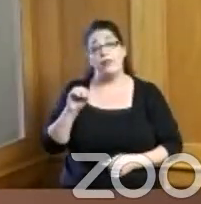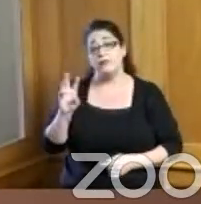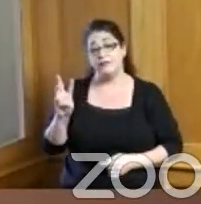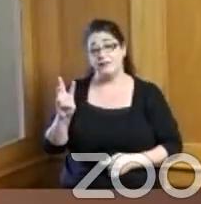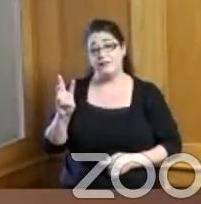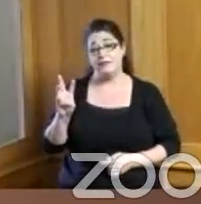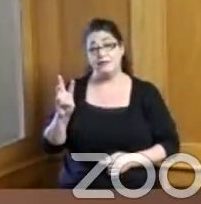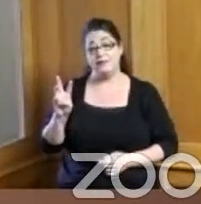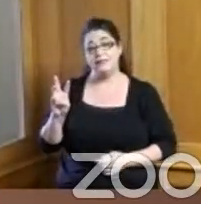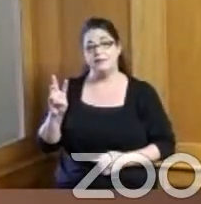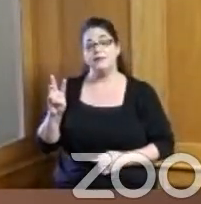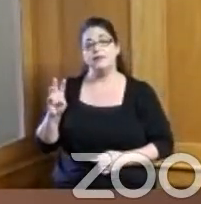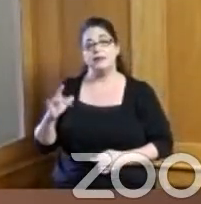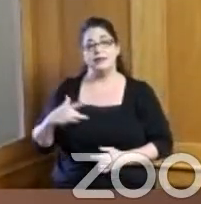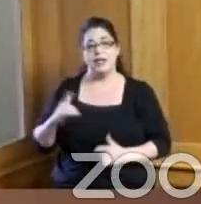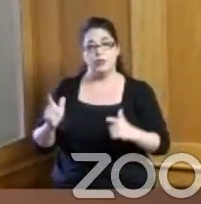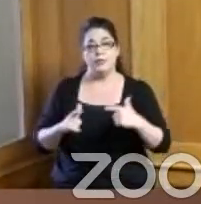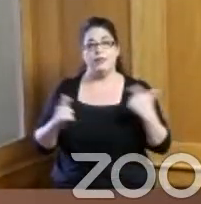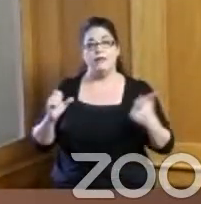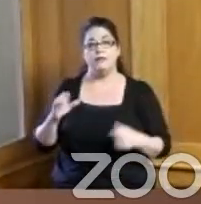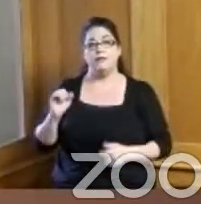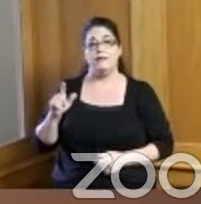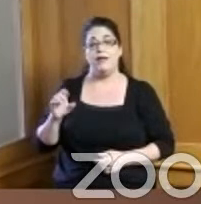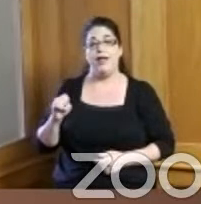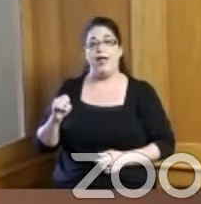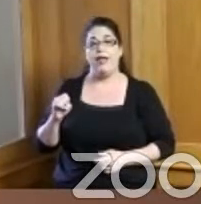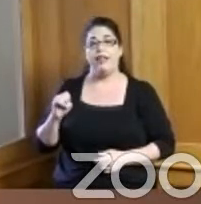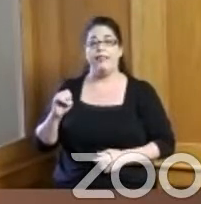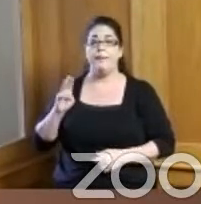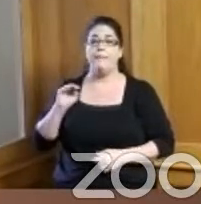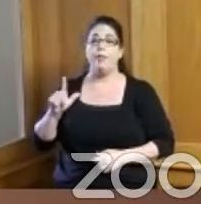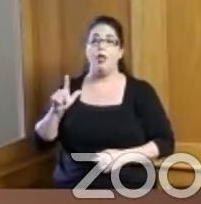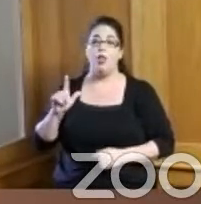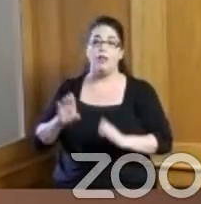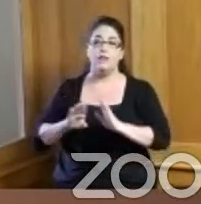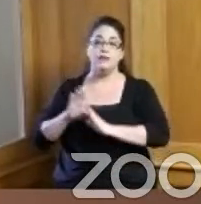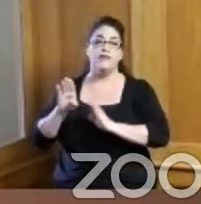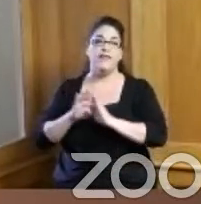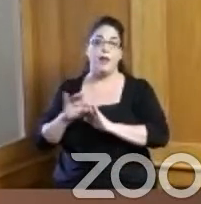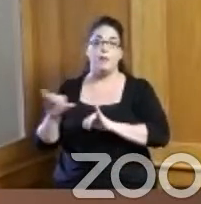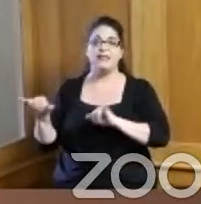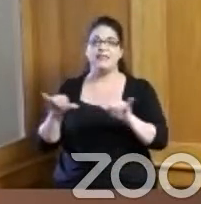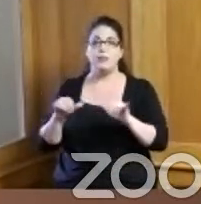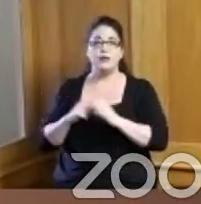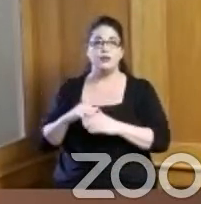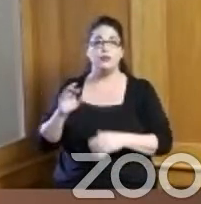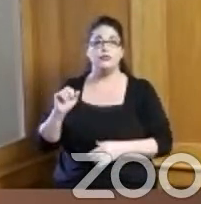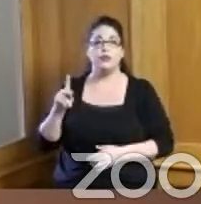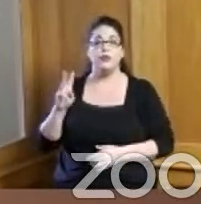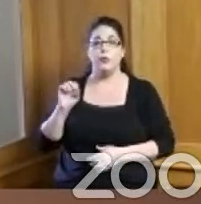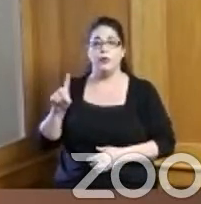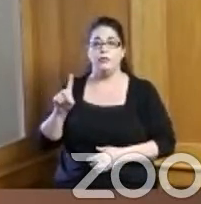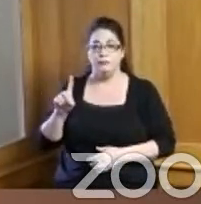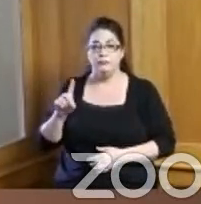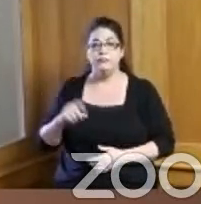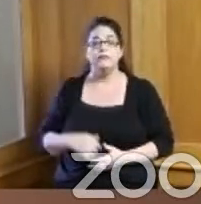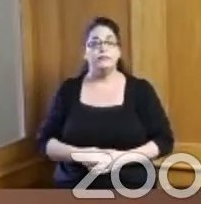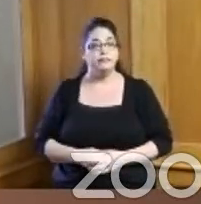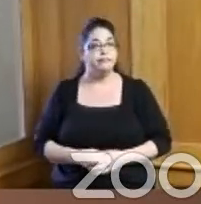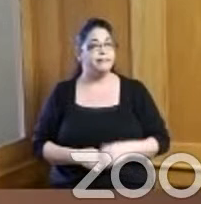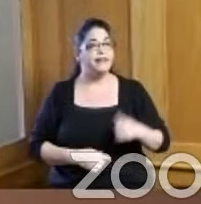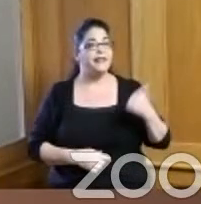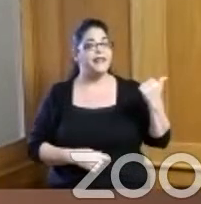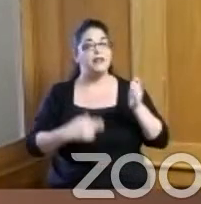was intended to be a large scale commercial kind of mall development, similar to Rookwood, I believe. This called for